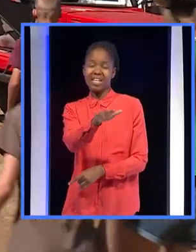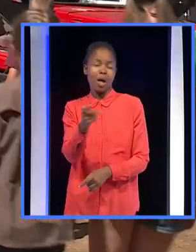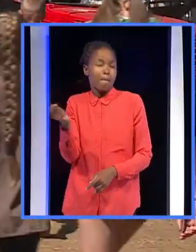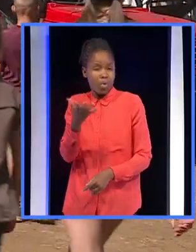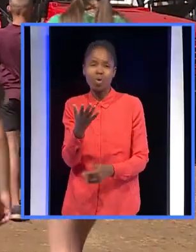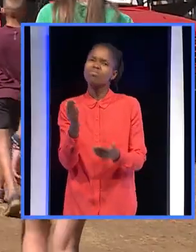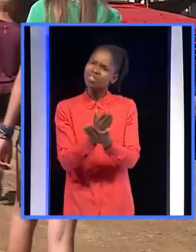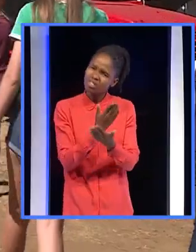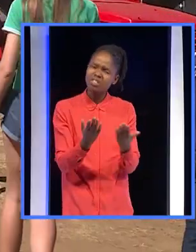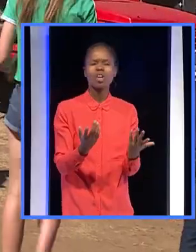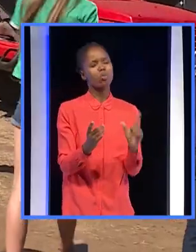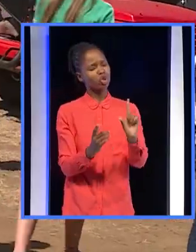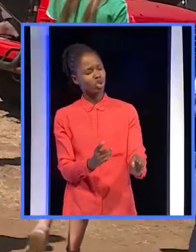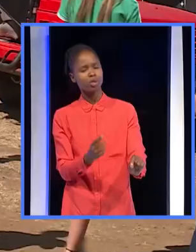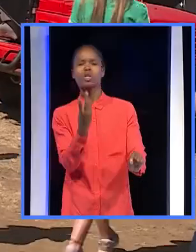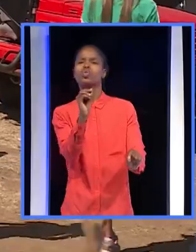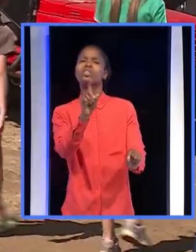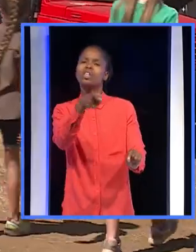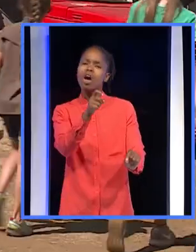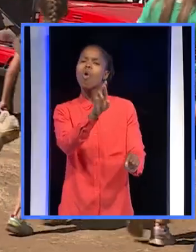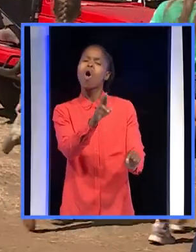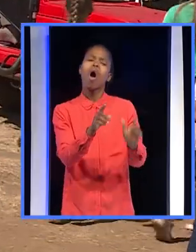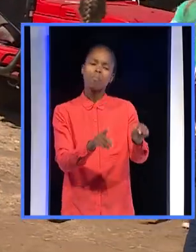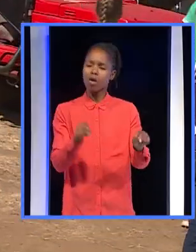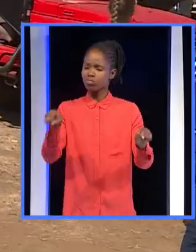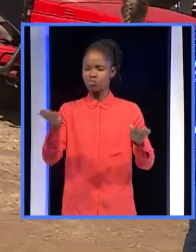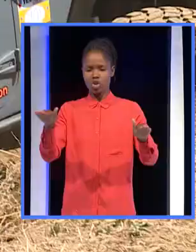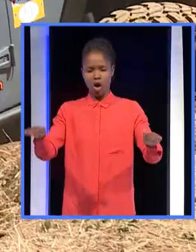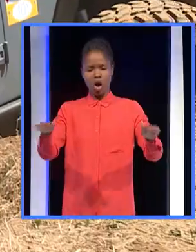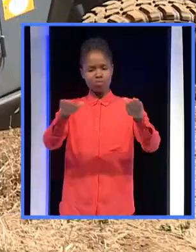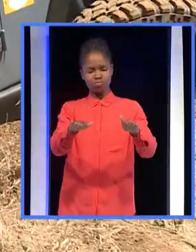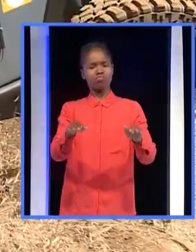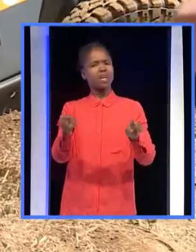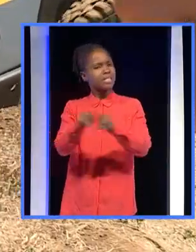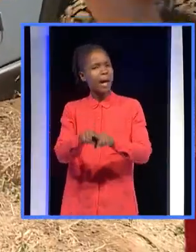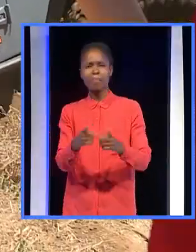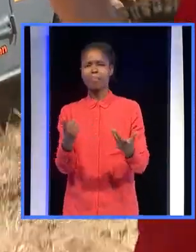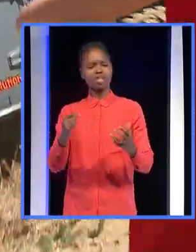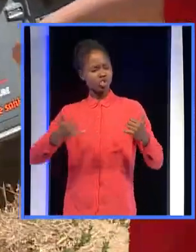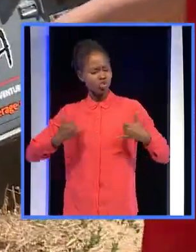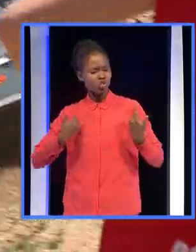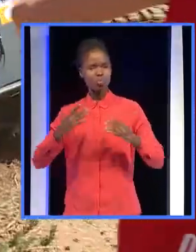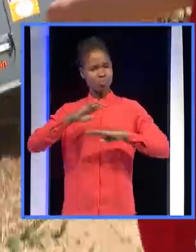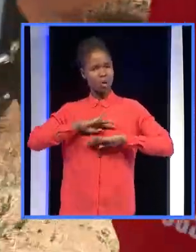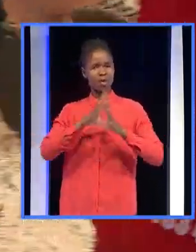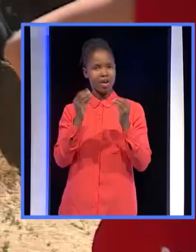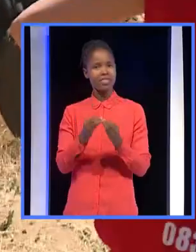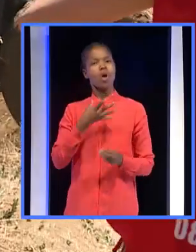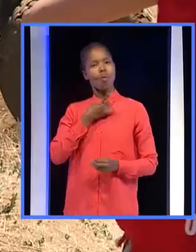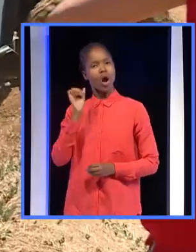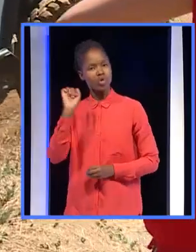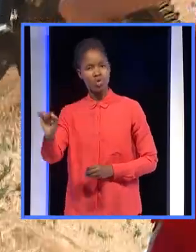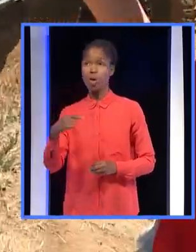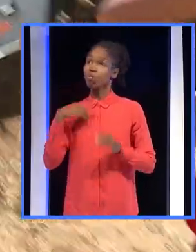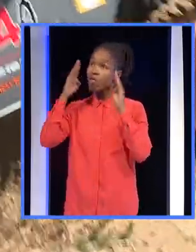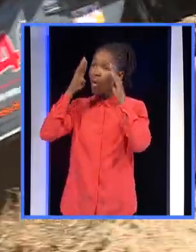rand. And the guy in the 20,000 rand car enjoys it just as much as the guy that's a 1.5 million rand car. So it comes down to what you want to do, how